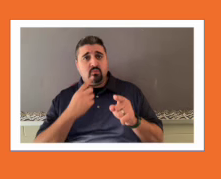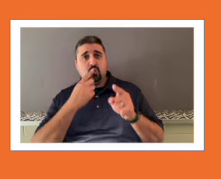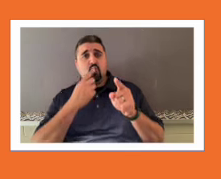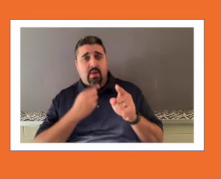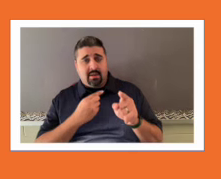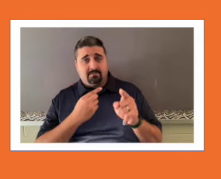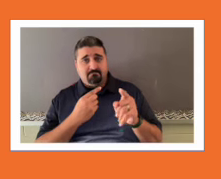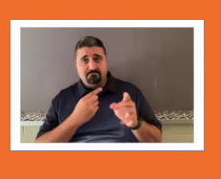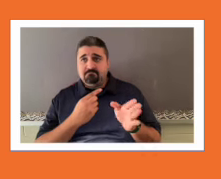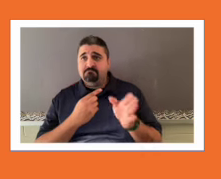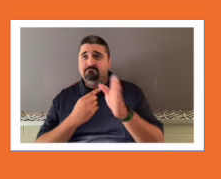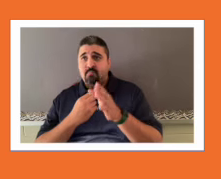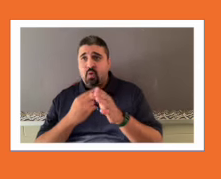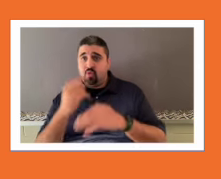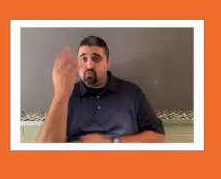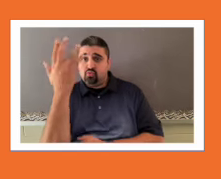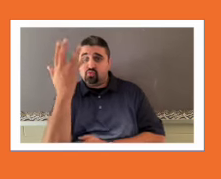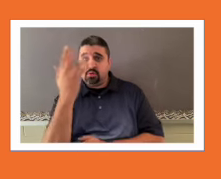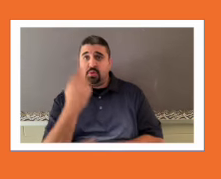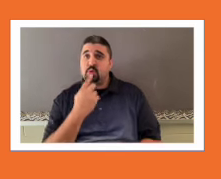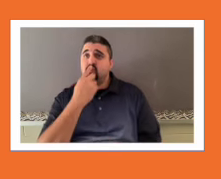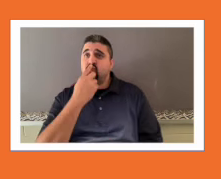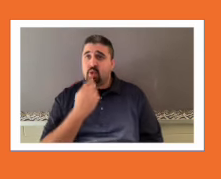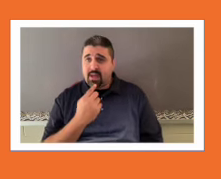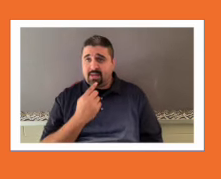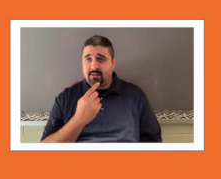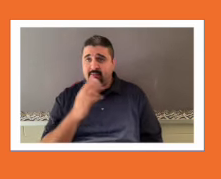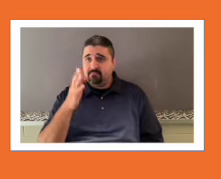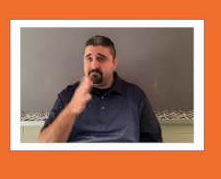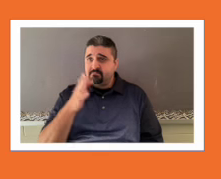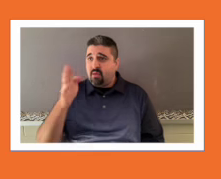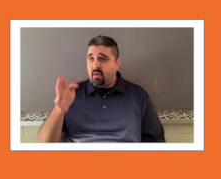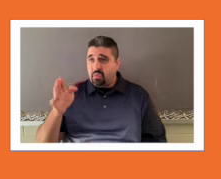But the picture of the monster is orange.